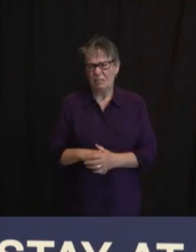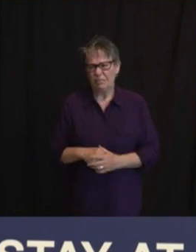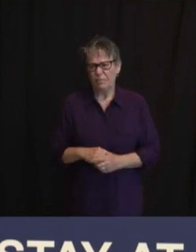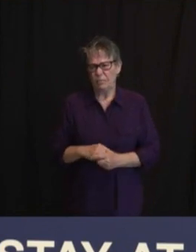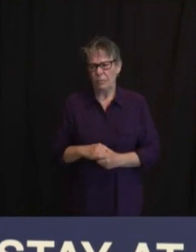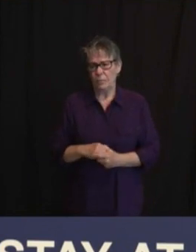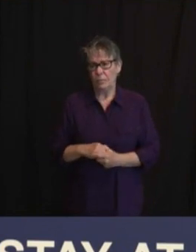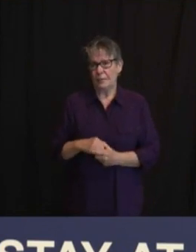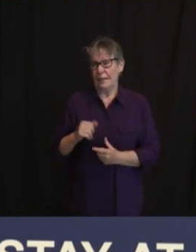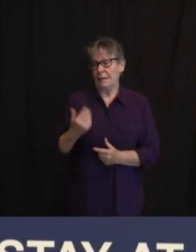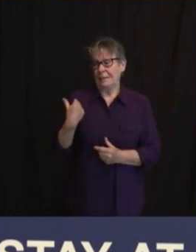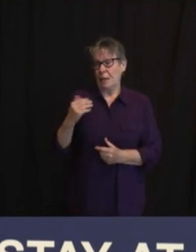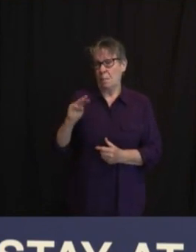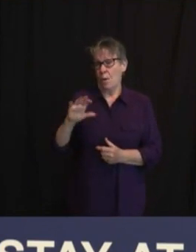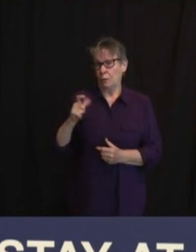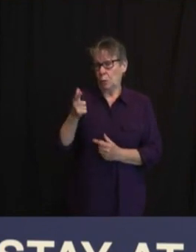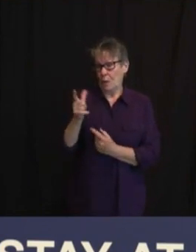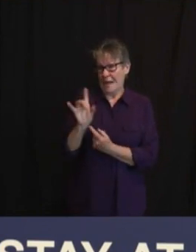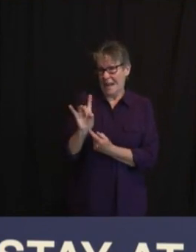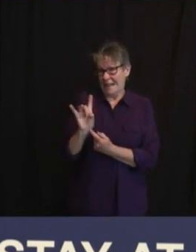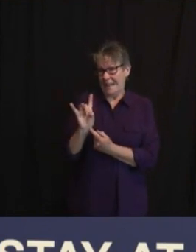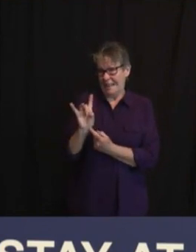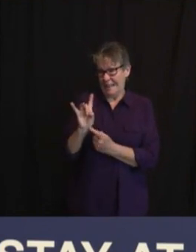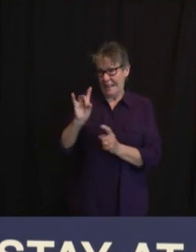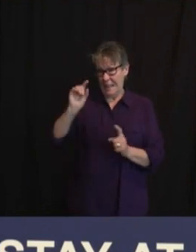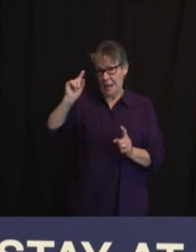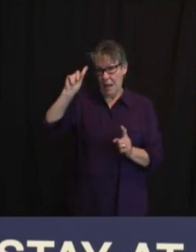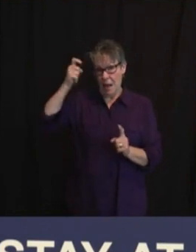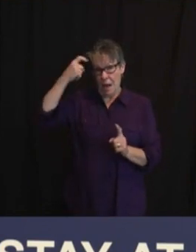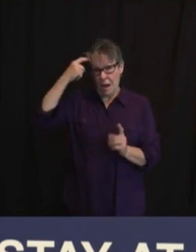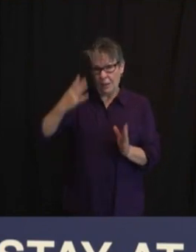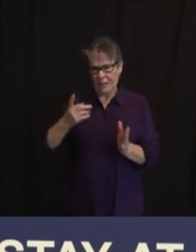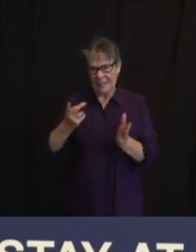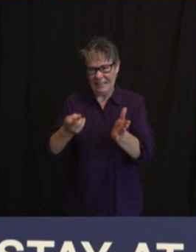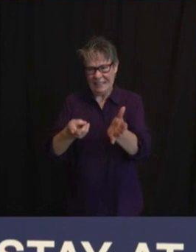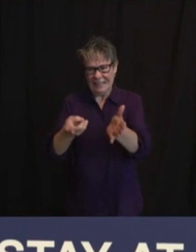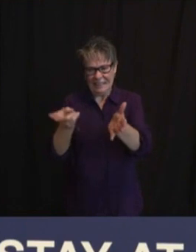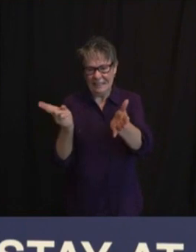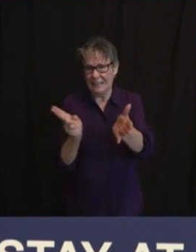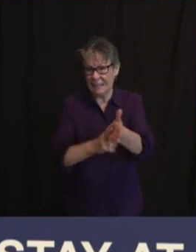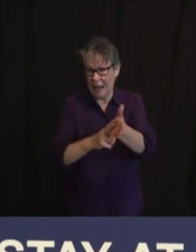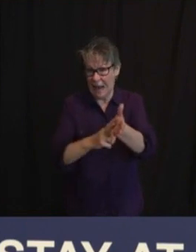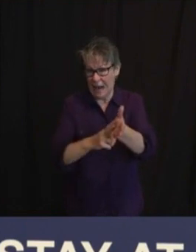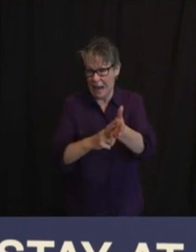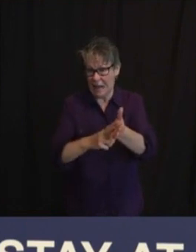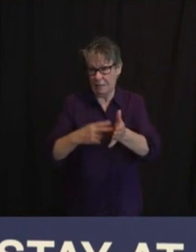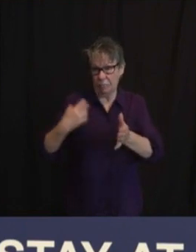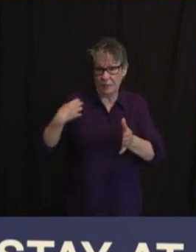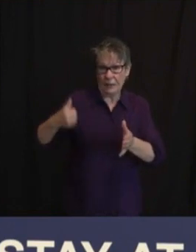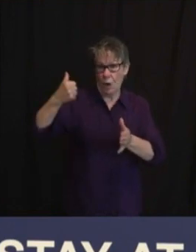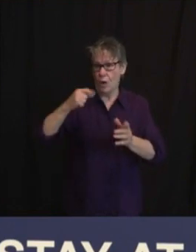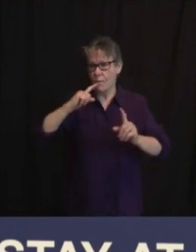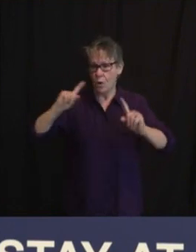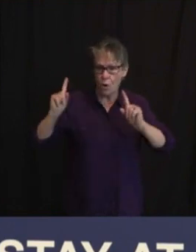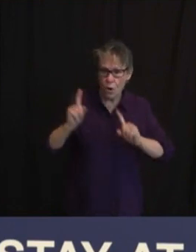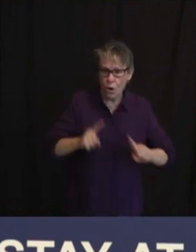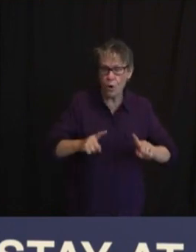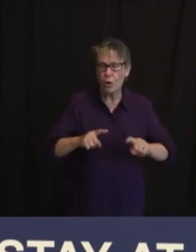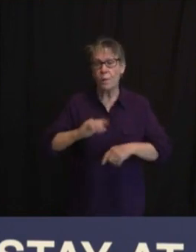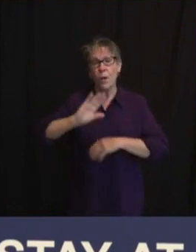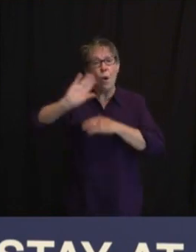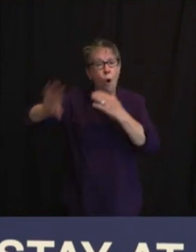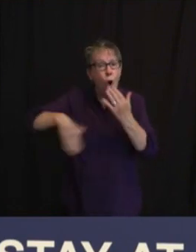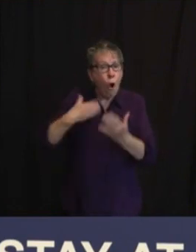signed an executive order requiring all healthcare facilities to report daily their data concerning not only